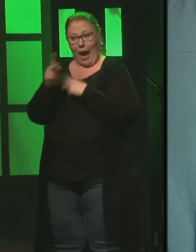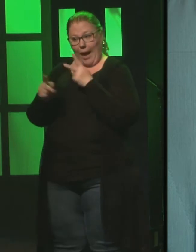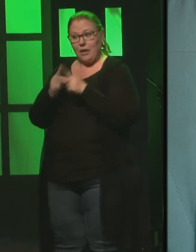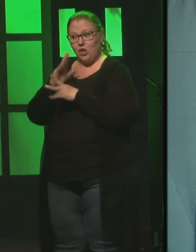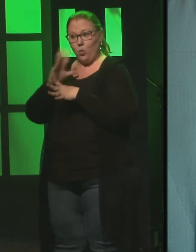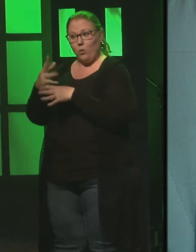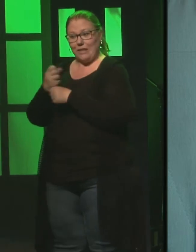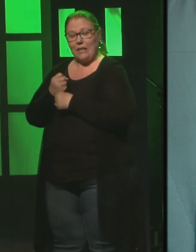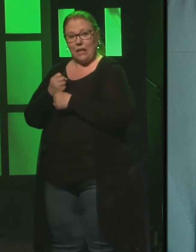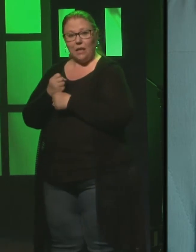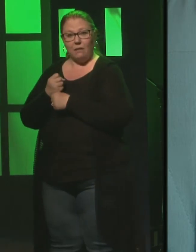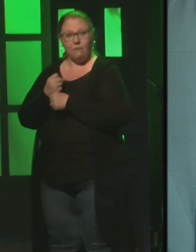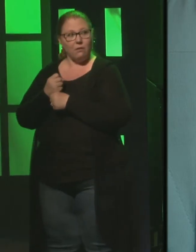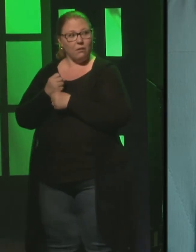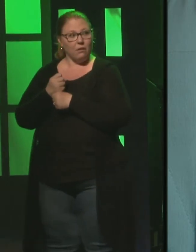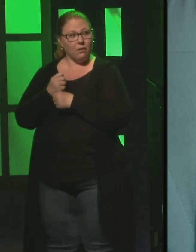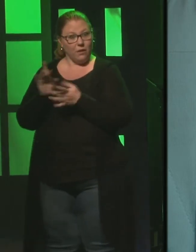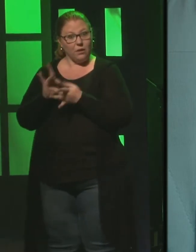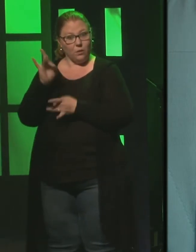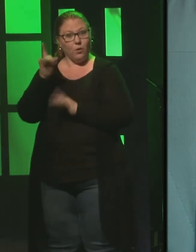receive. Spiritual law.